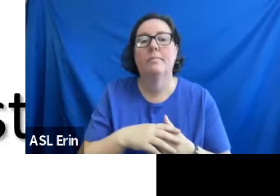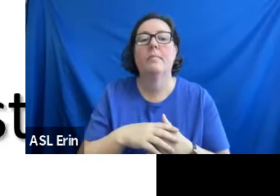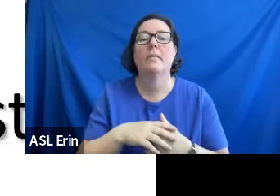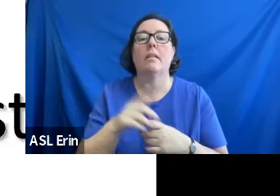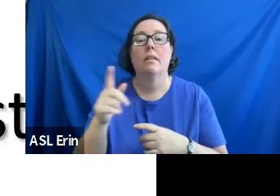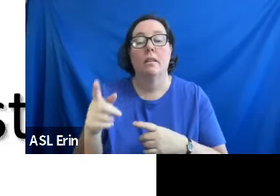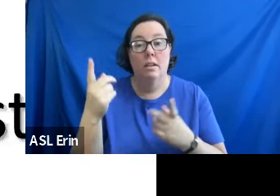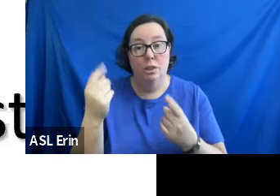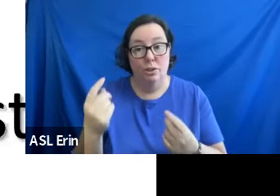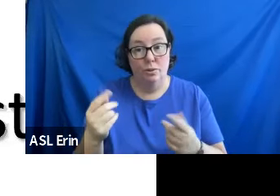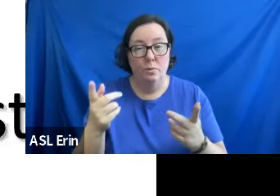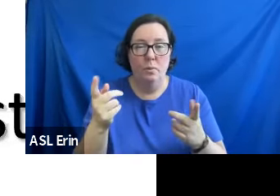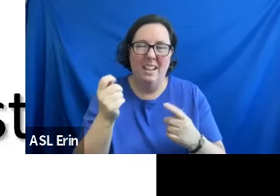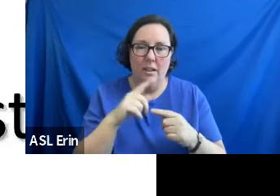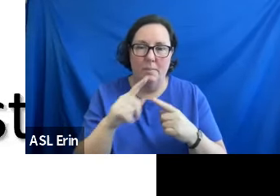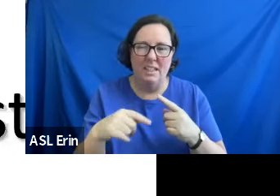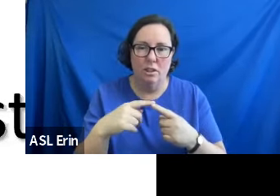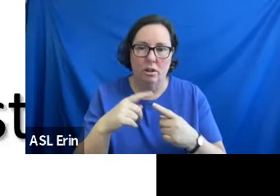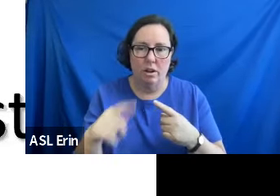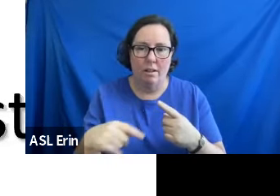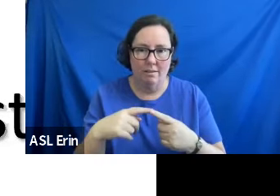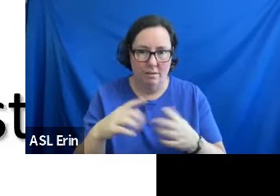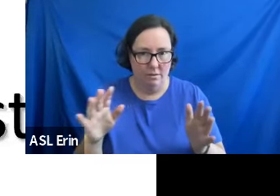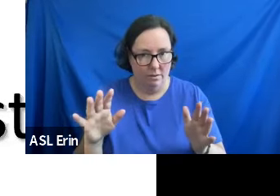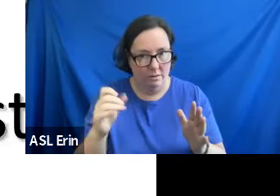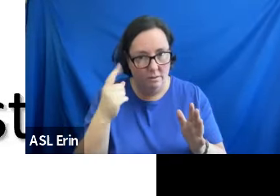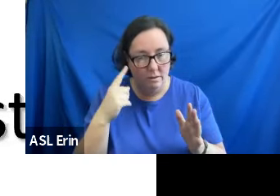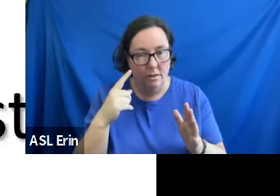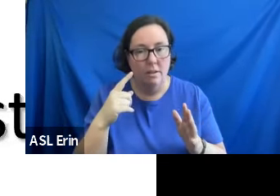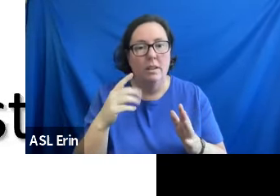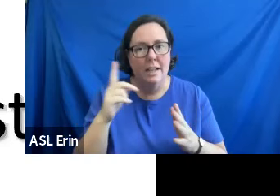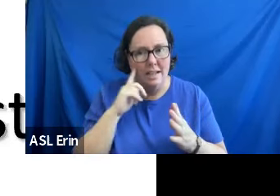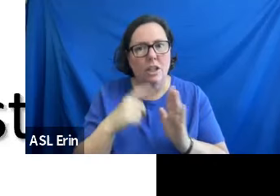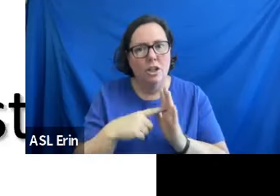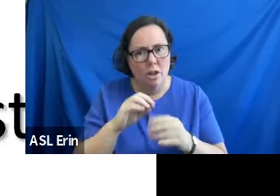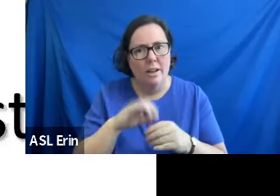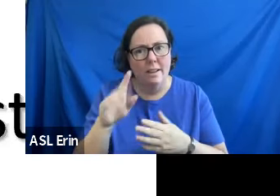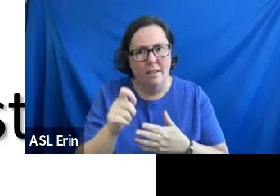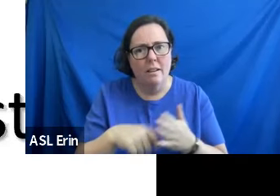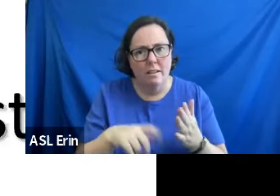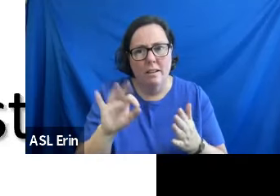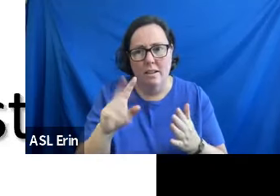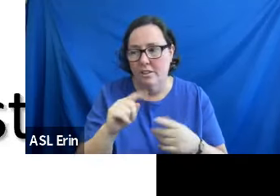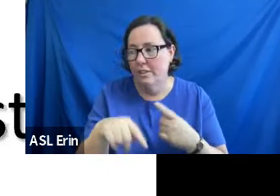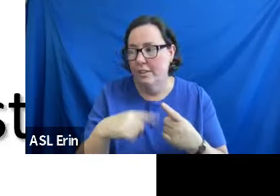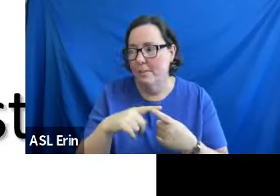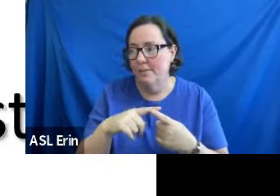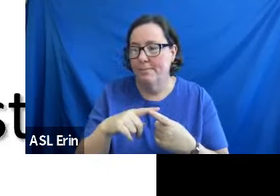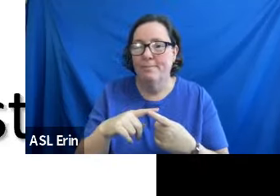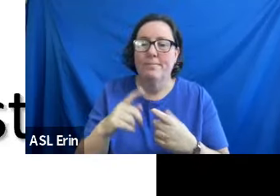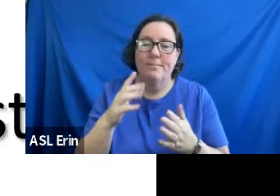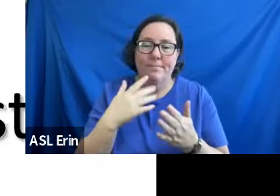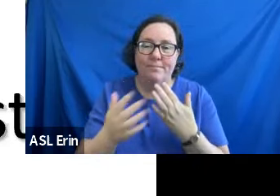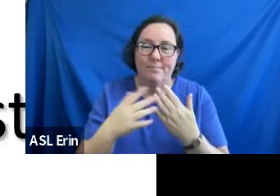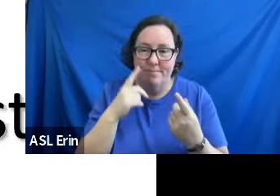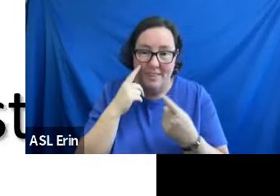is a little bit circular, and this is acknowledged in the literature, even though I agree with the statement that